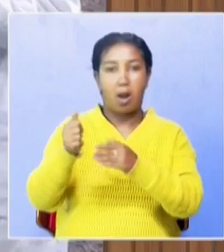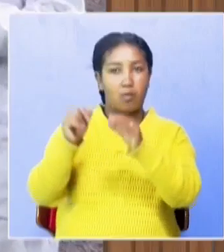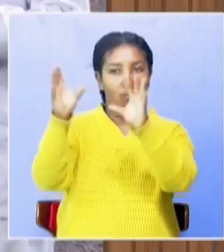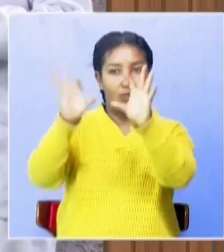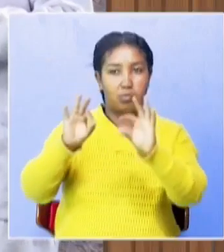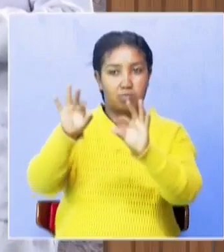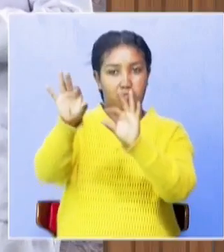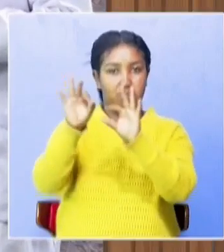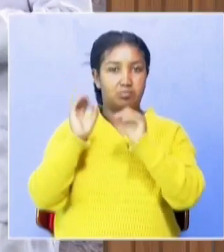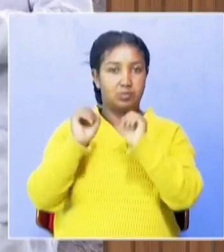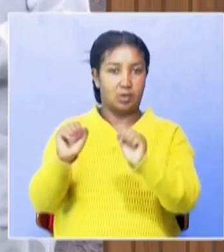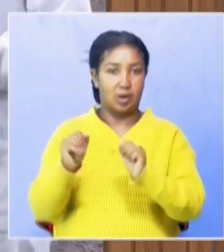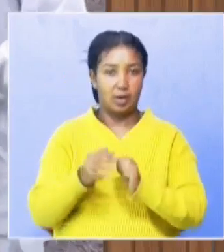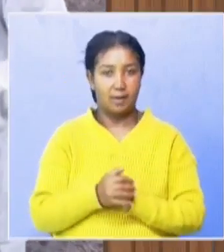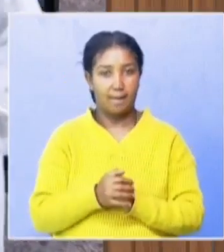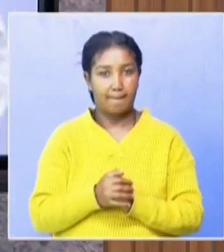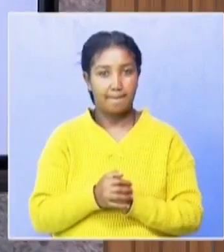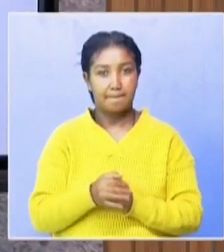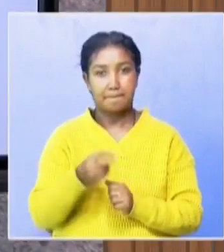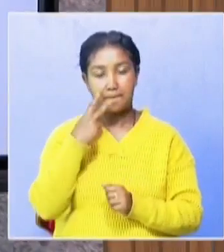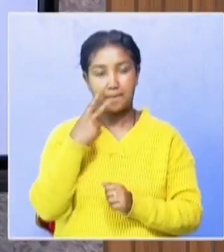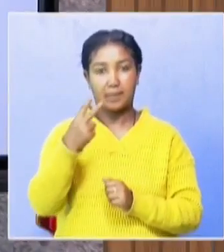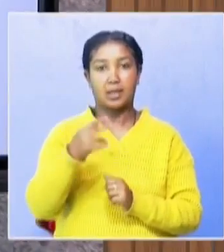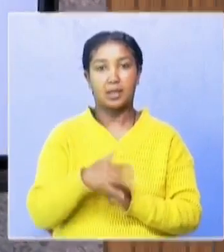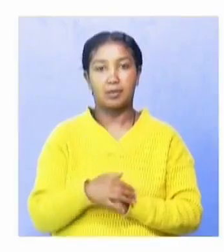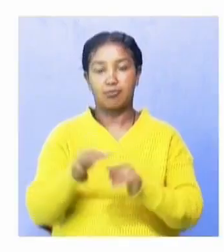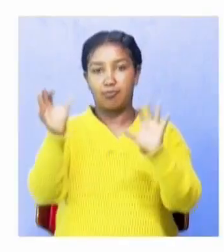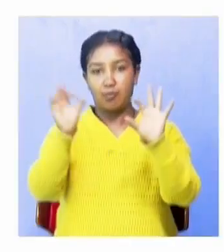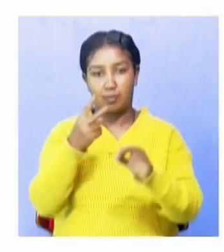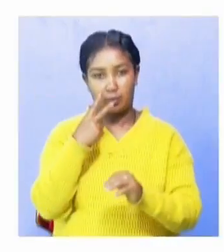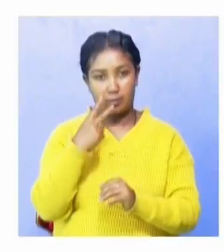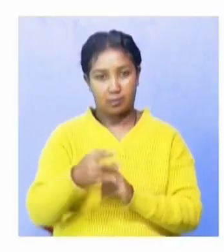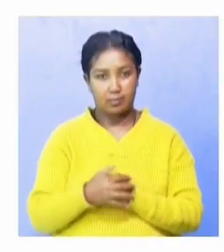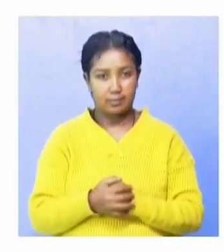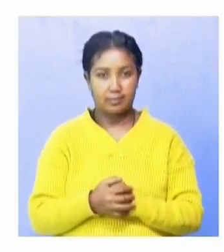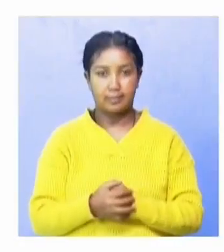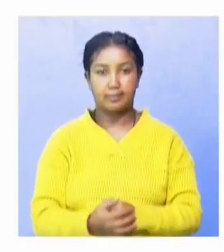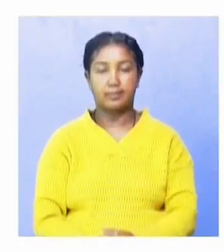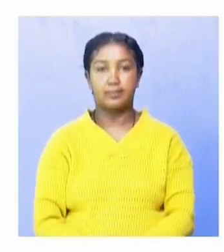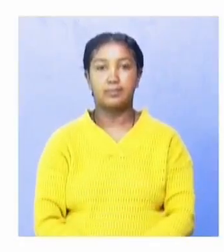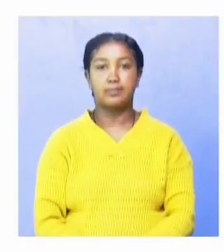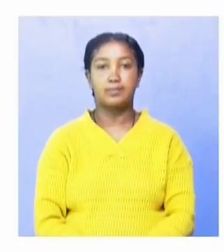given sentence. Here is the form.